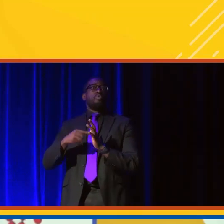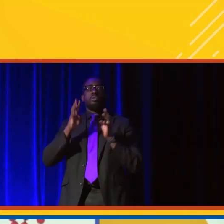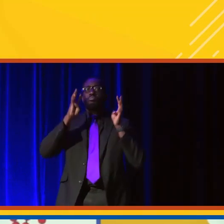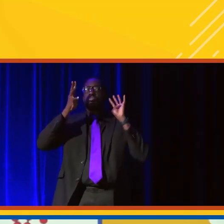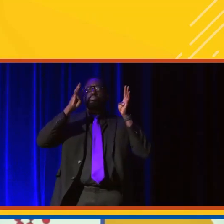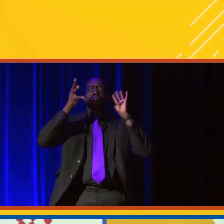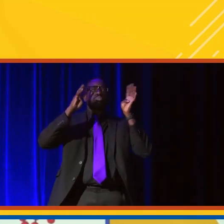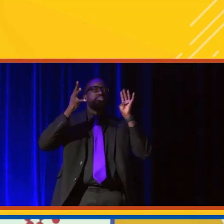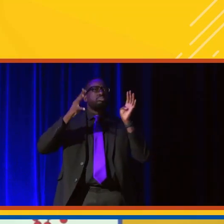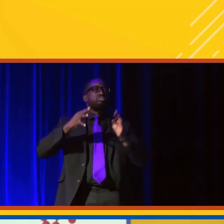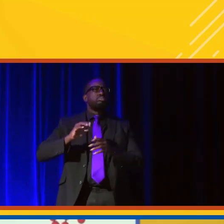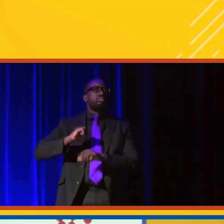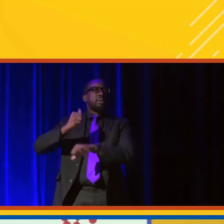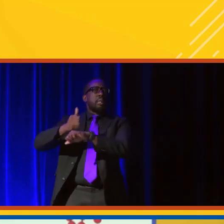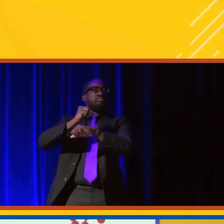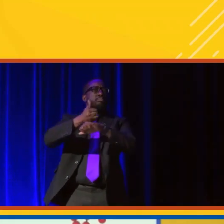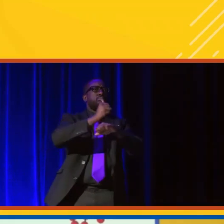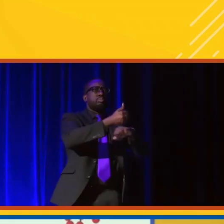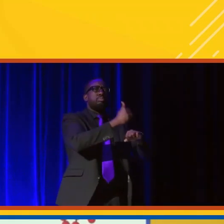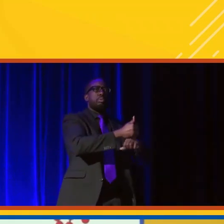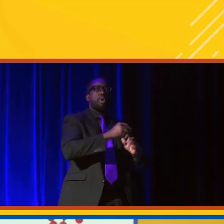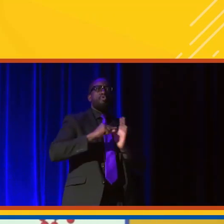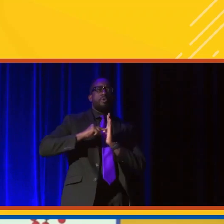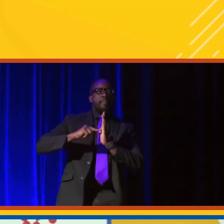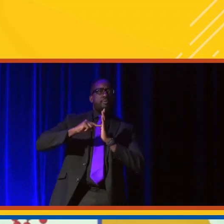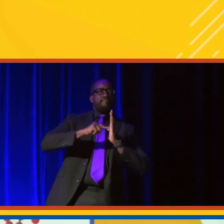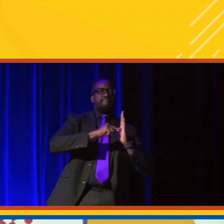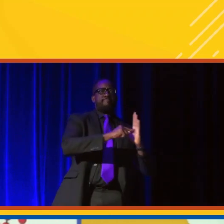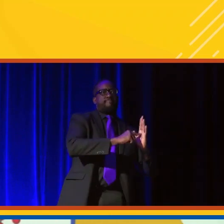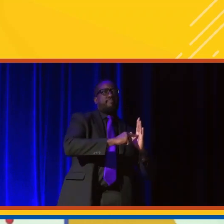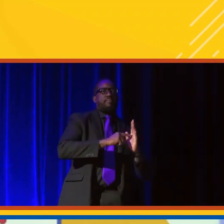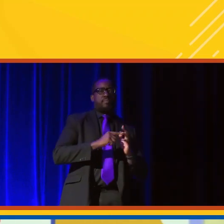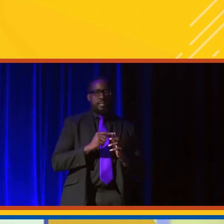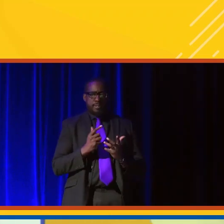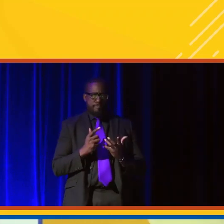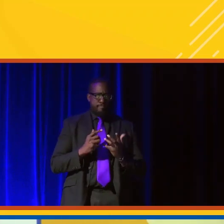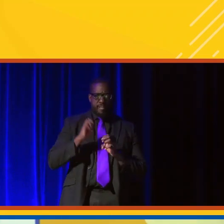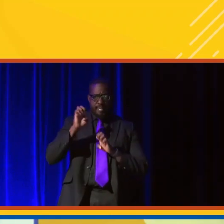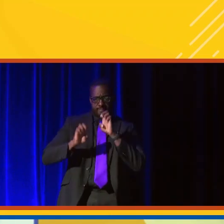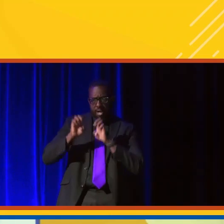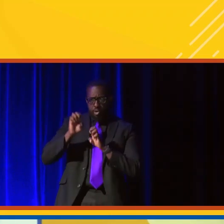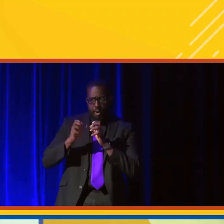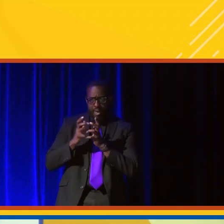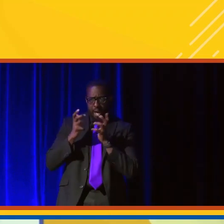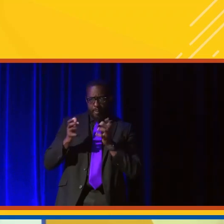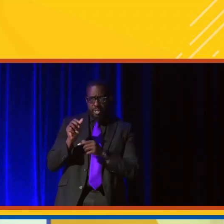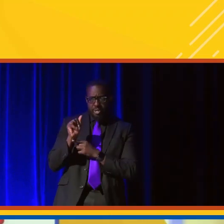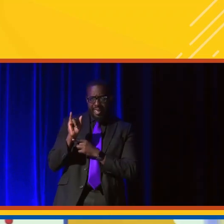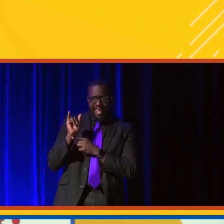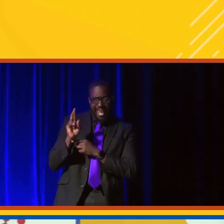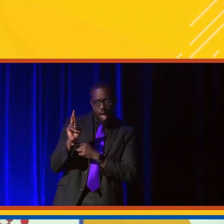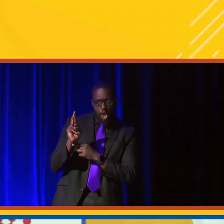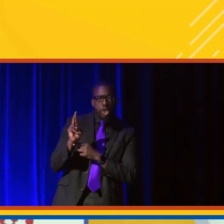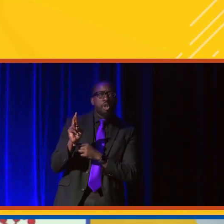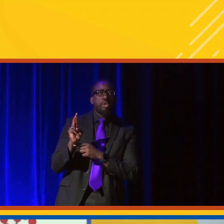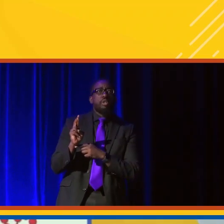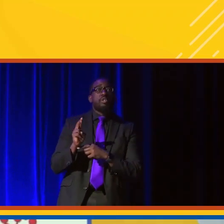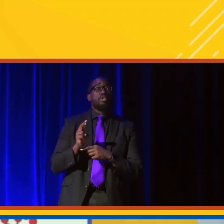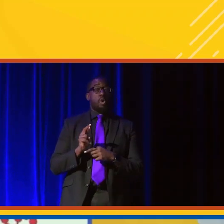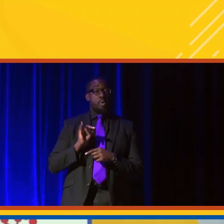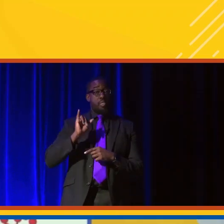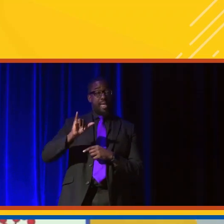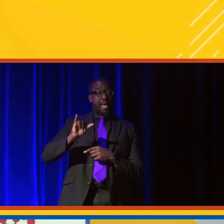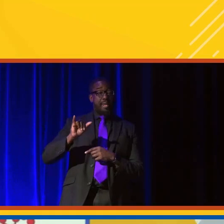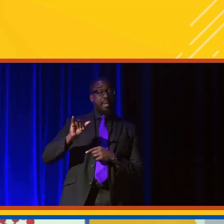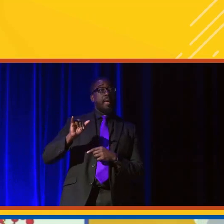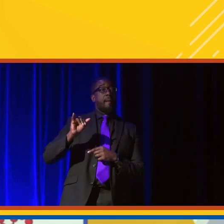whatever representation you think might be cool. You then evaluate how much error it has. So here what we've done is we've taken the same bithiophenol molecule.